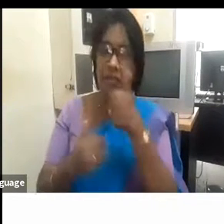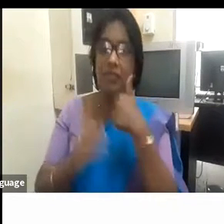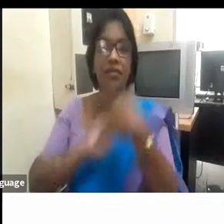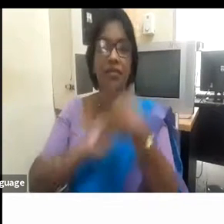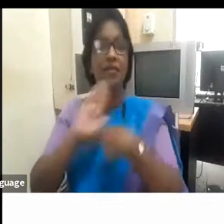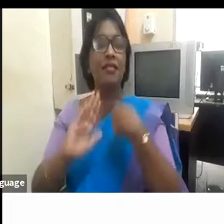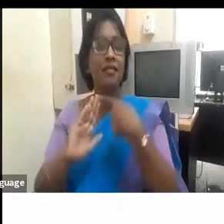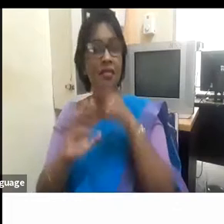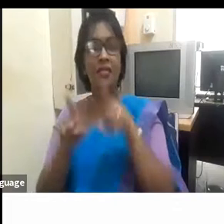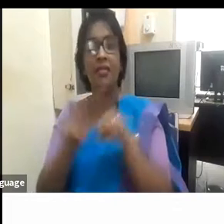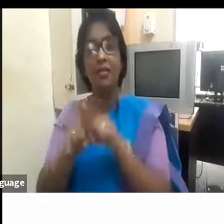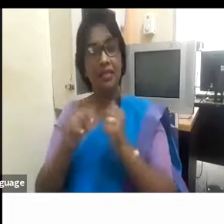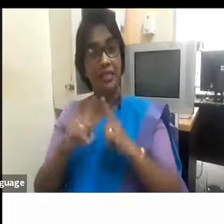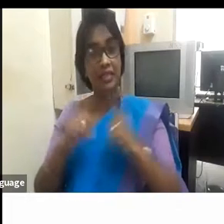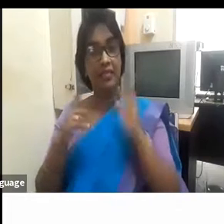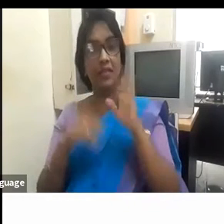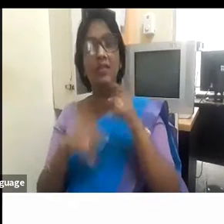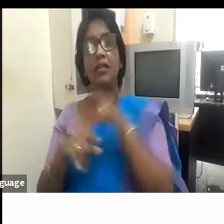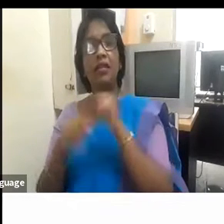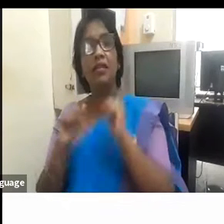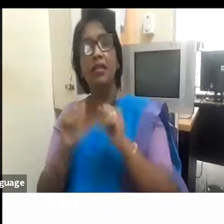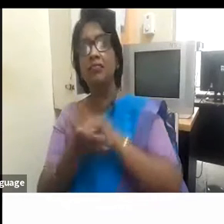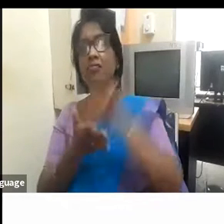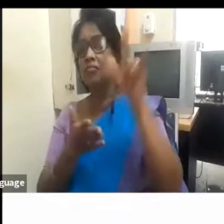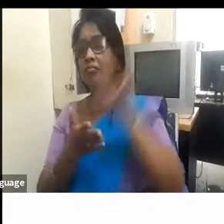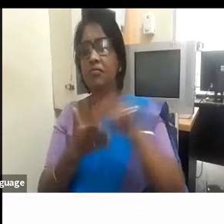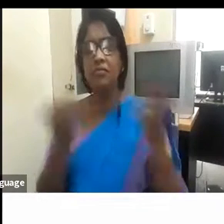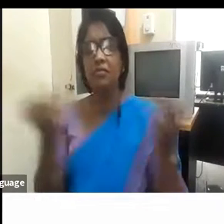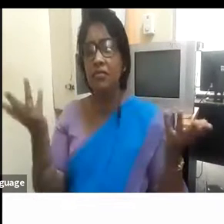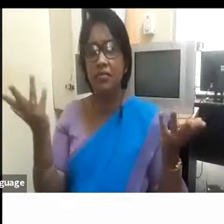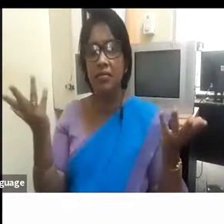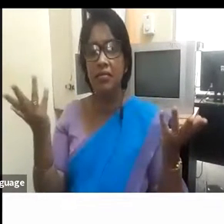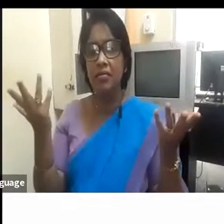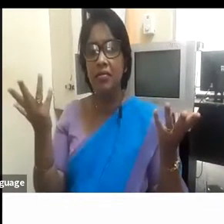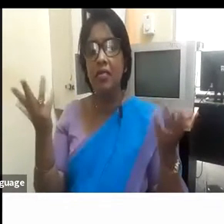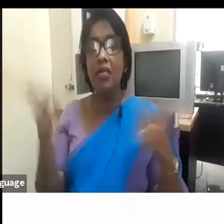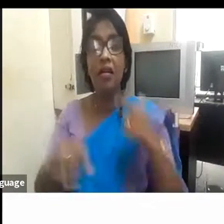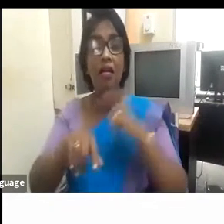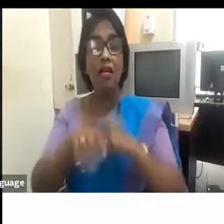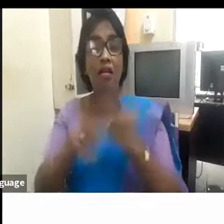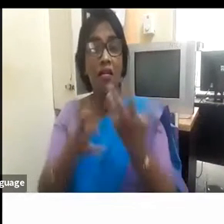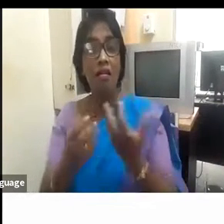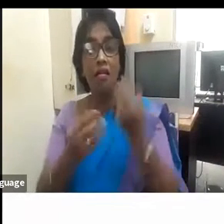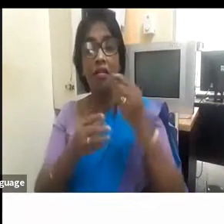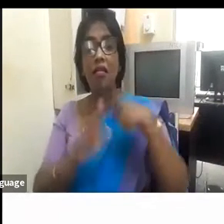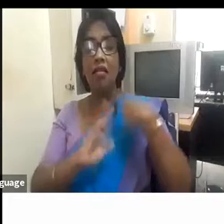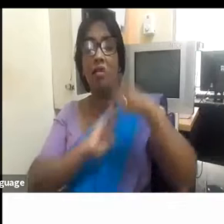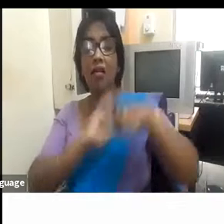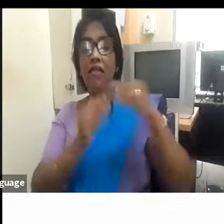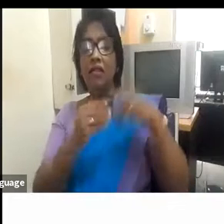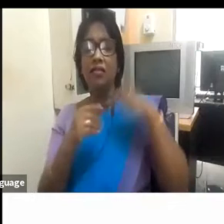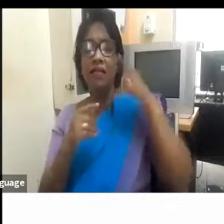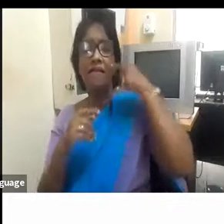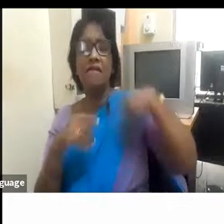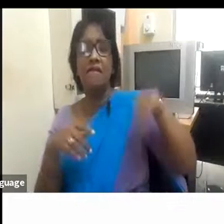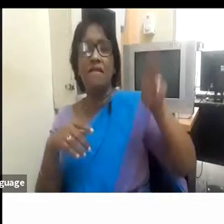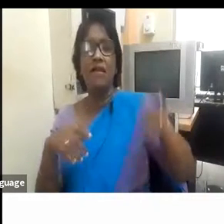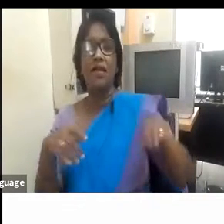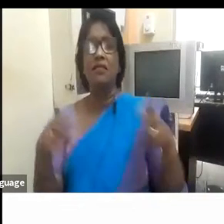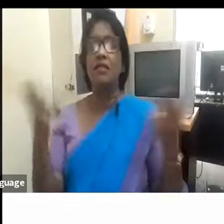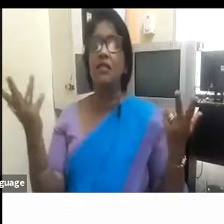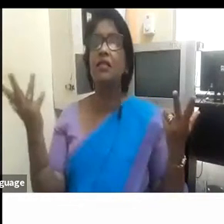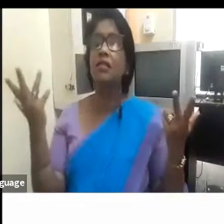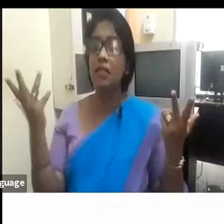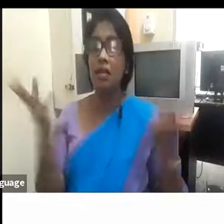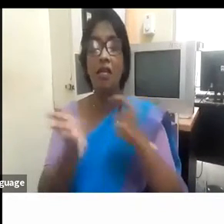Why they move is, A, because they don't see the opportunity and they don't have the confidence that I will be comfortable living here. So